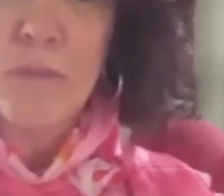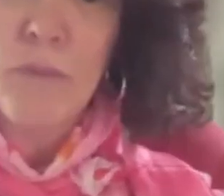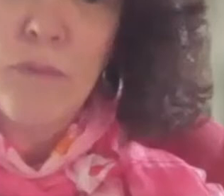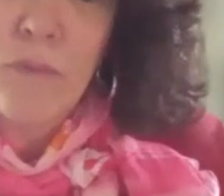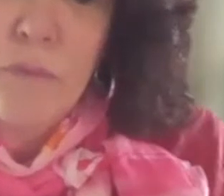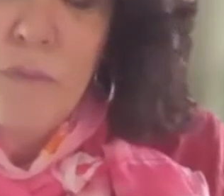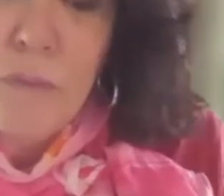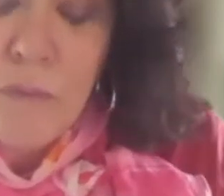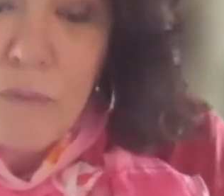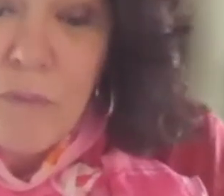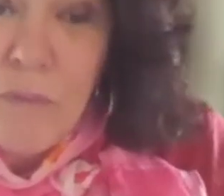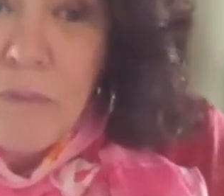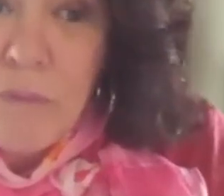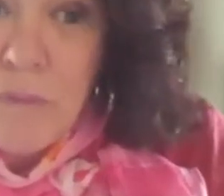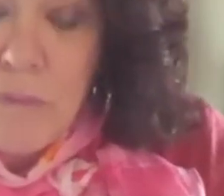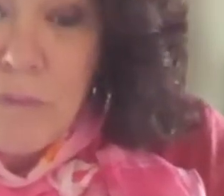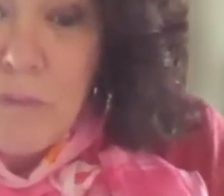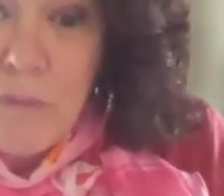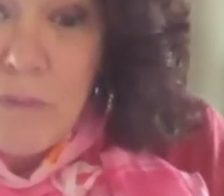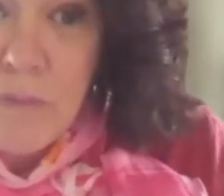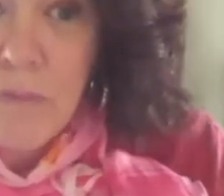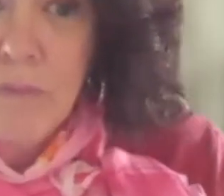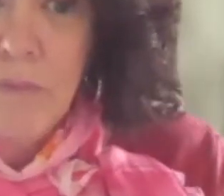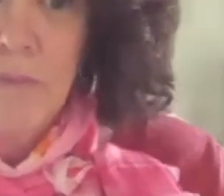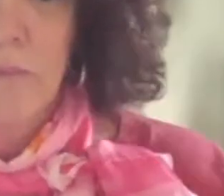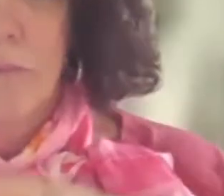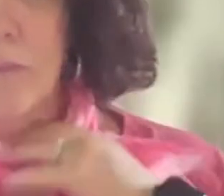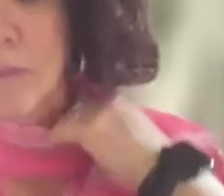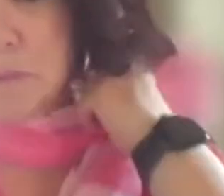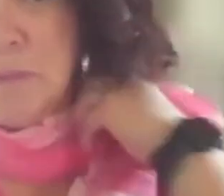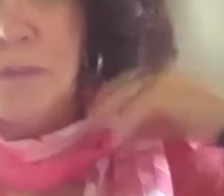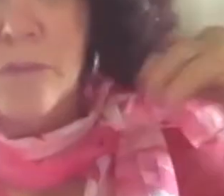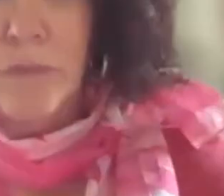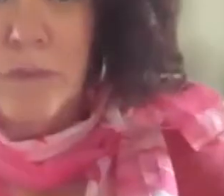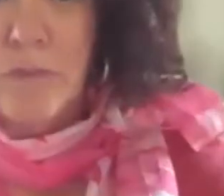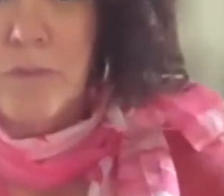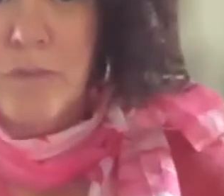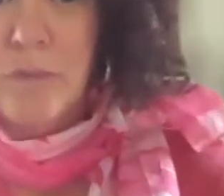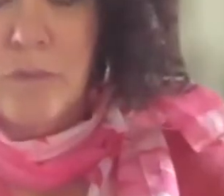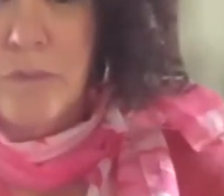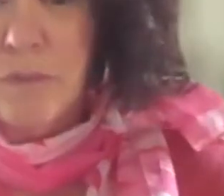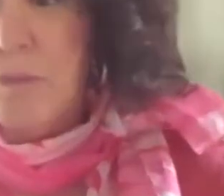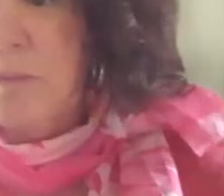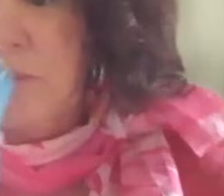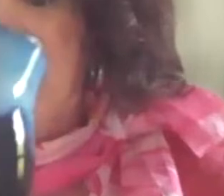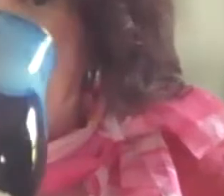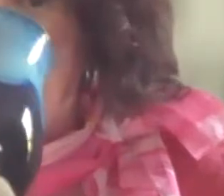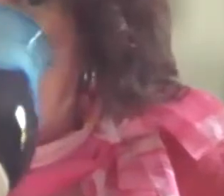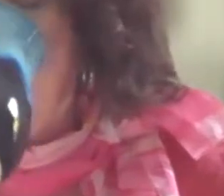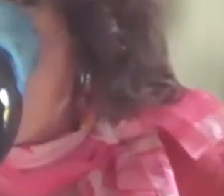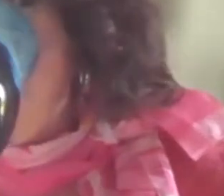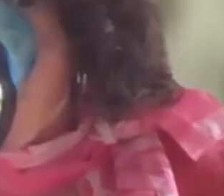in communities that have experienced ethnocide and genocide and enslavement